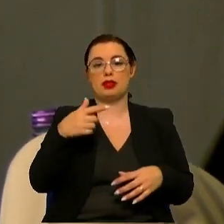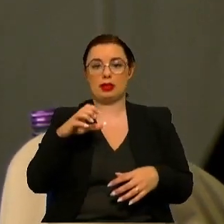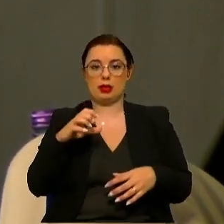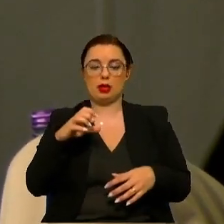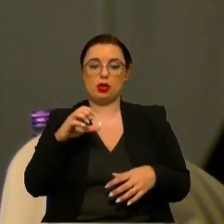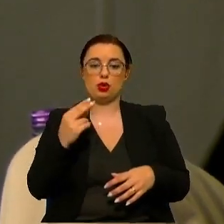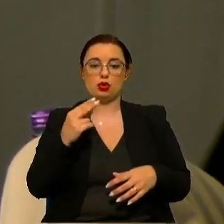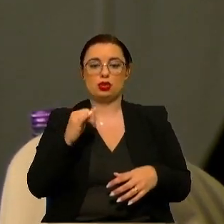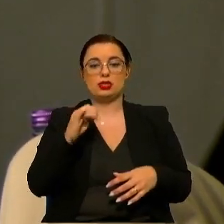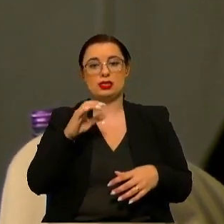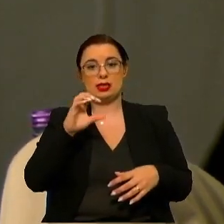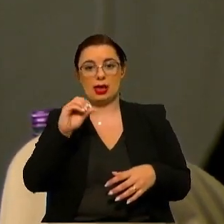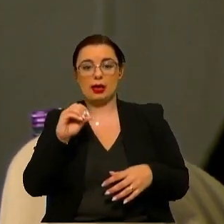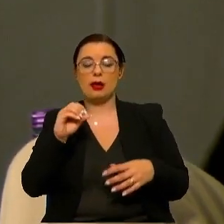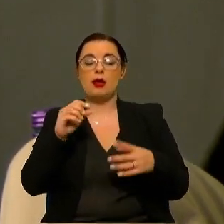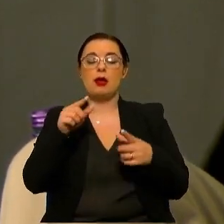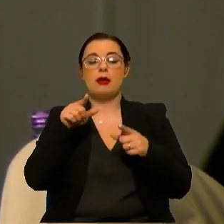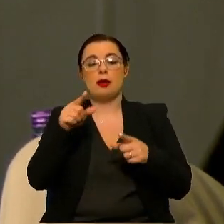in the case of